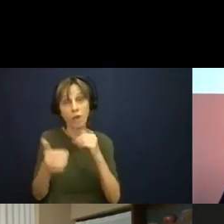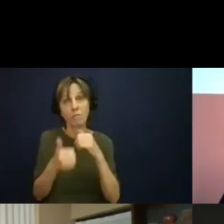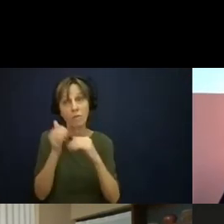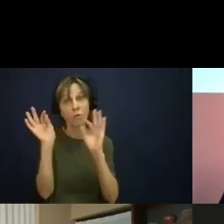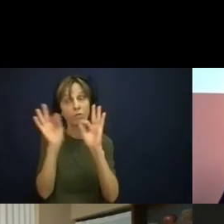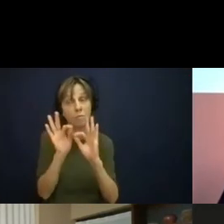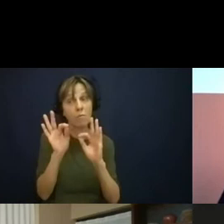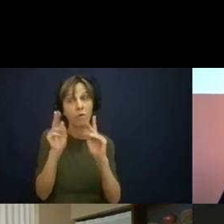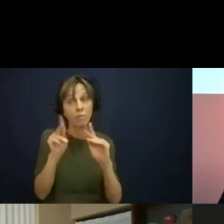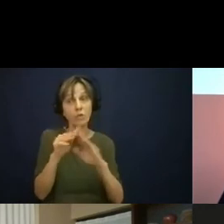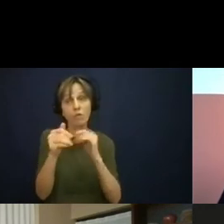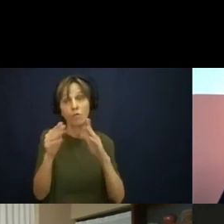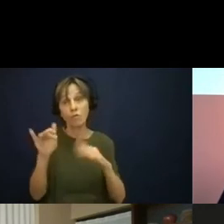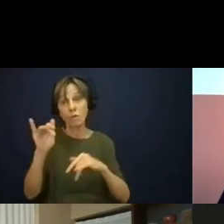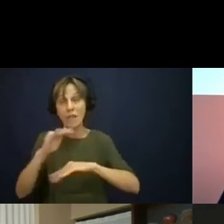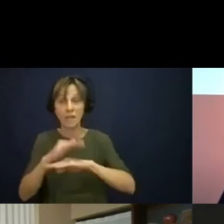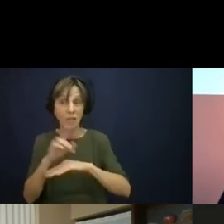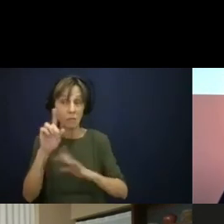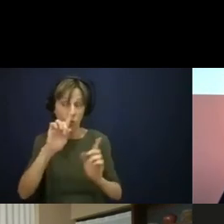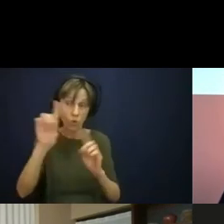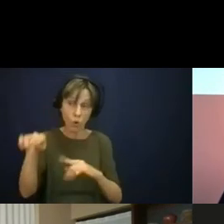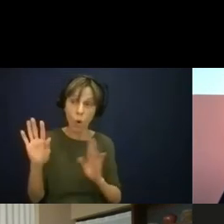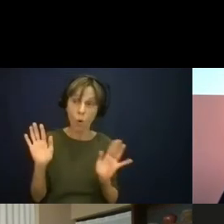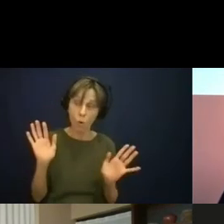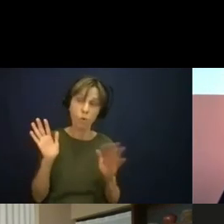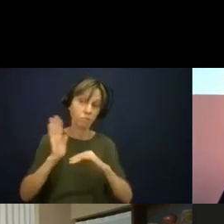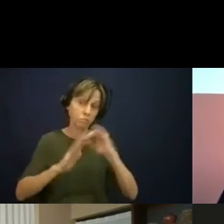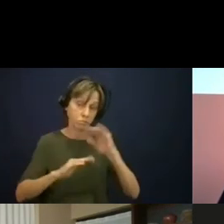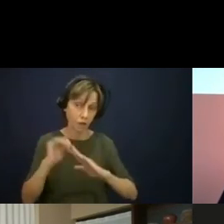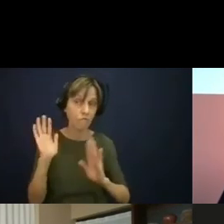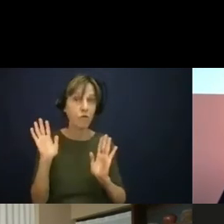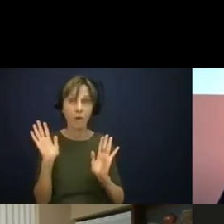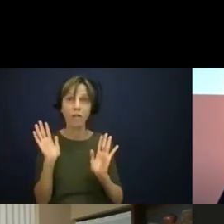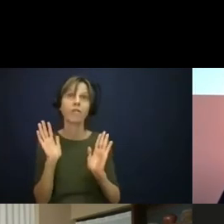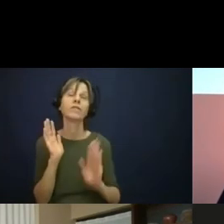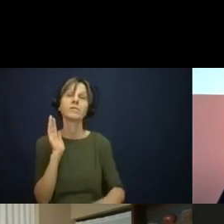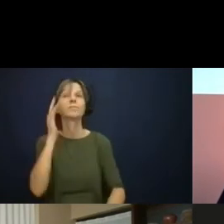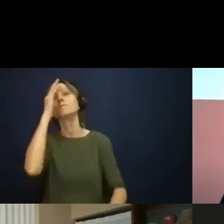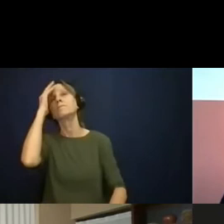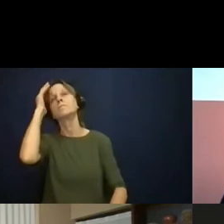that table. So you go and you get comfortable, and